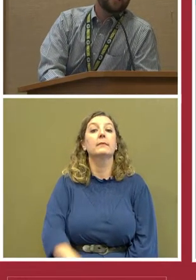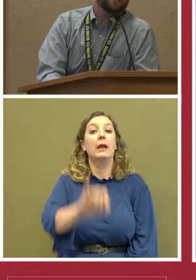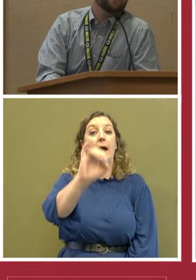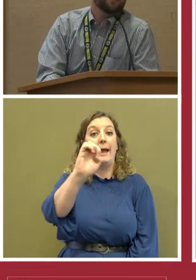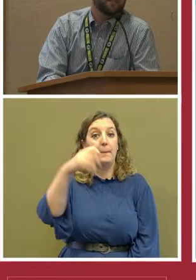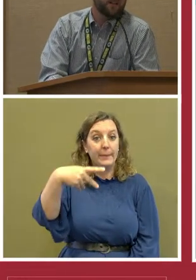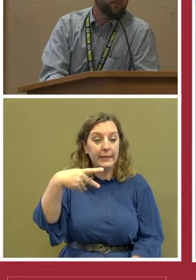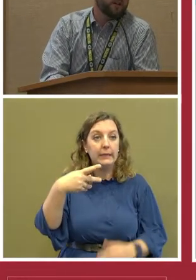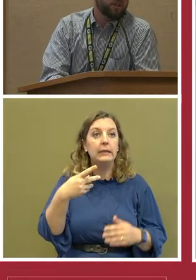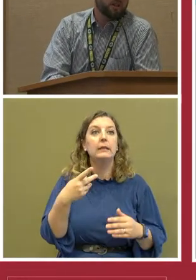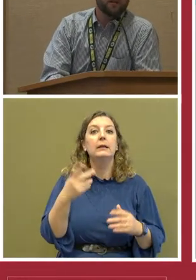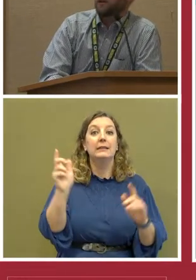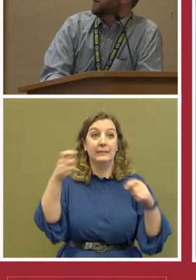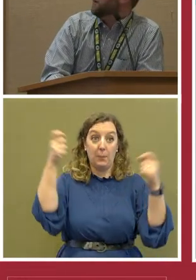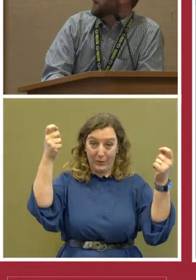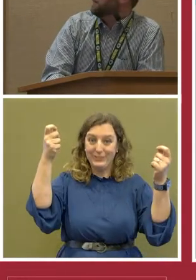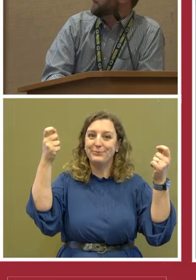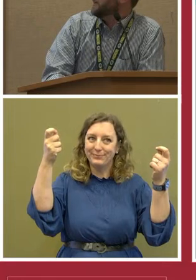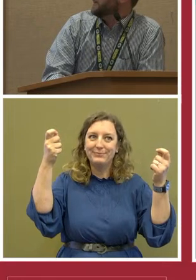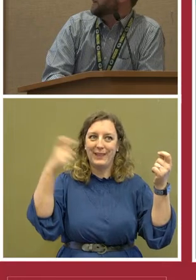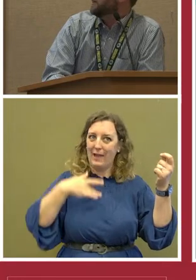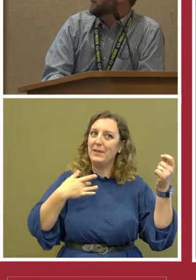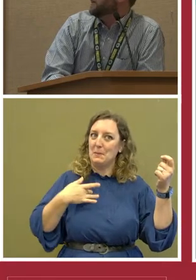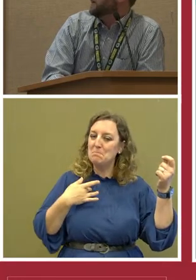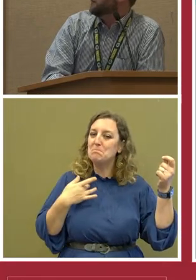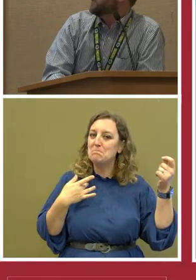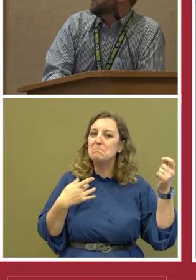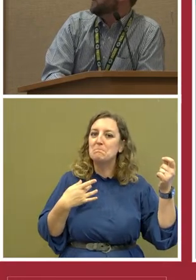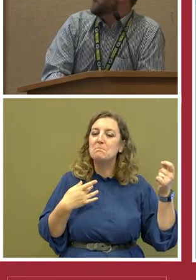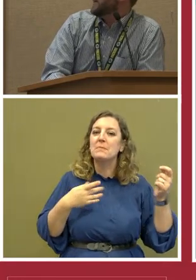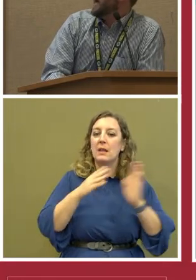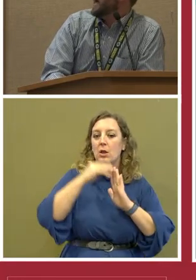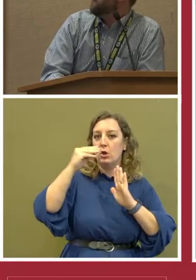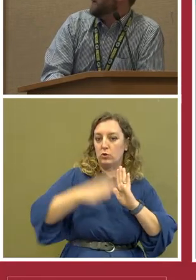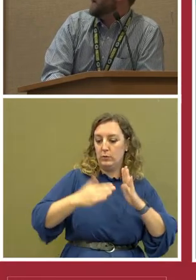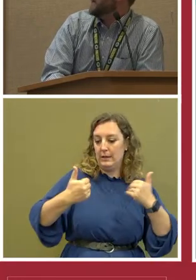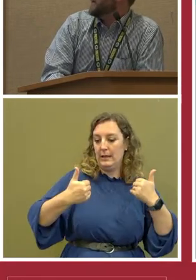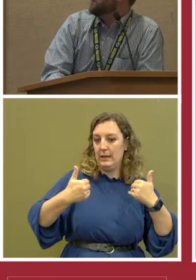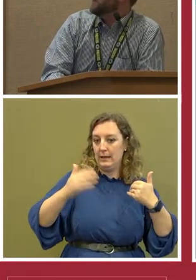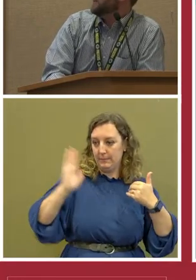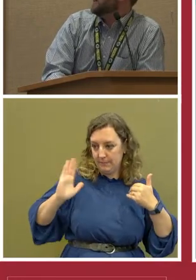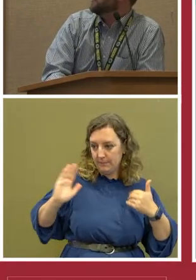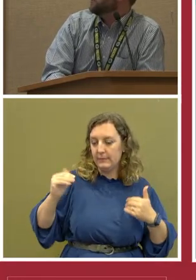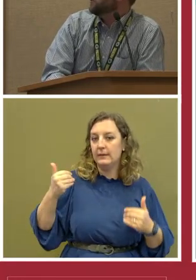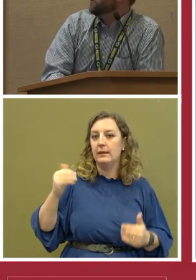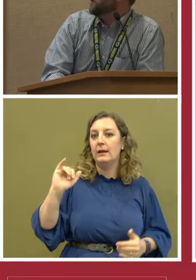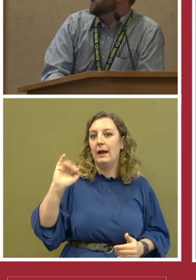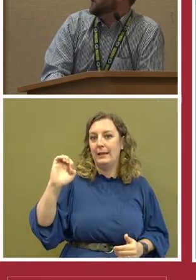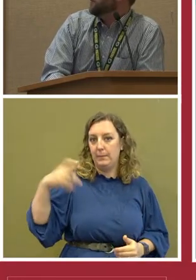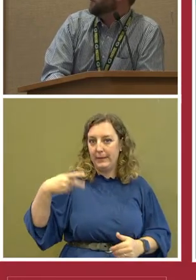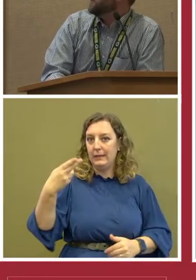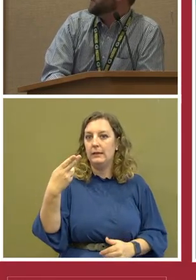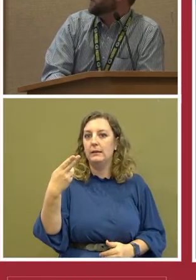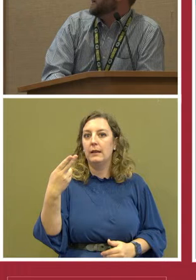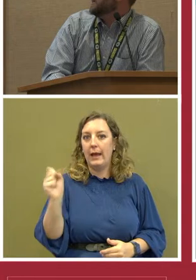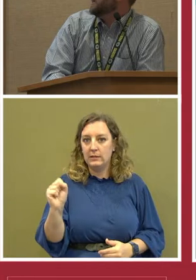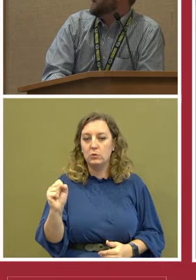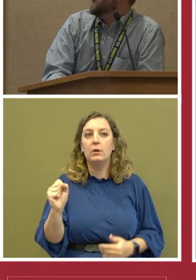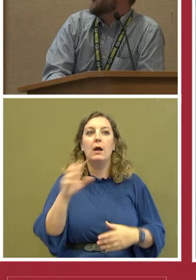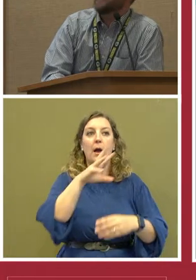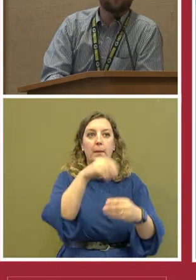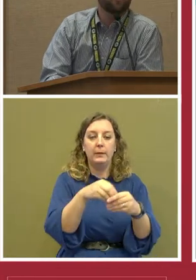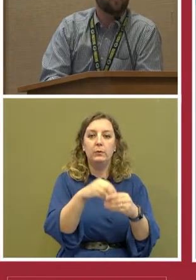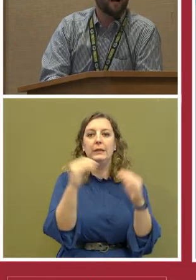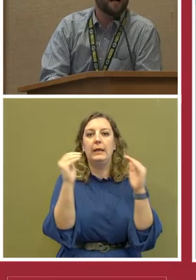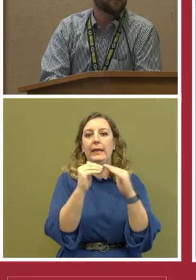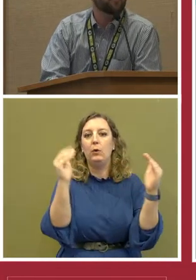IEP status is a celebration, I feel like. Students that have had an IEP in high school are participating at